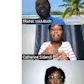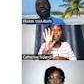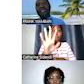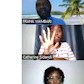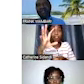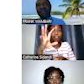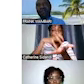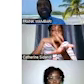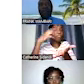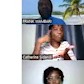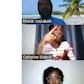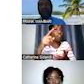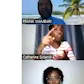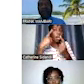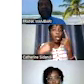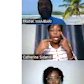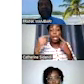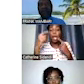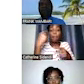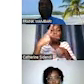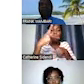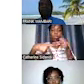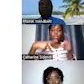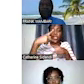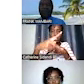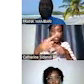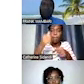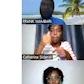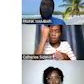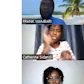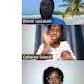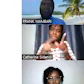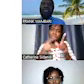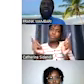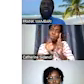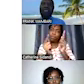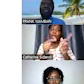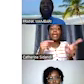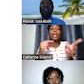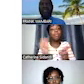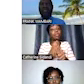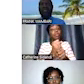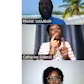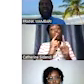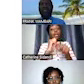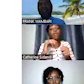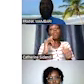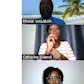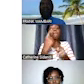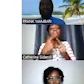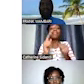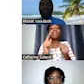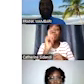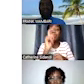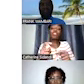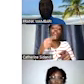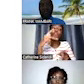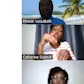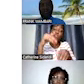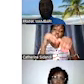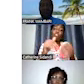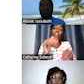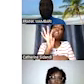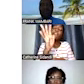grieving process, but because we don't have time, I'll not talk about them. But you may need to follow the 5 steps of grief process.